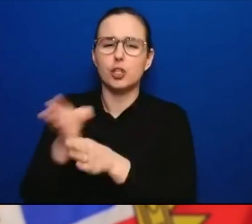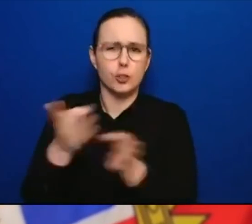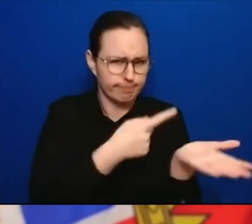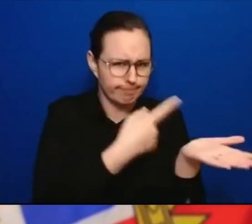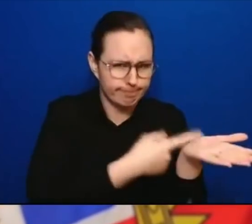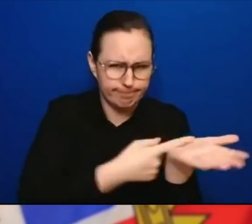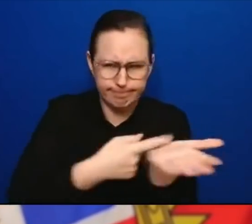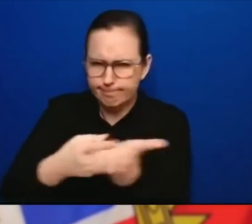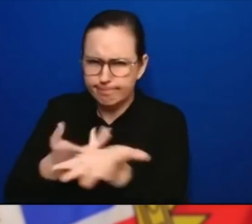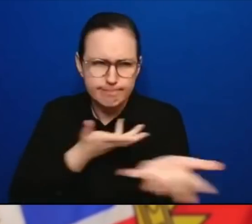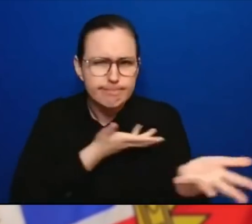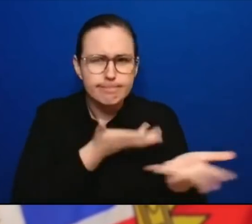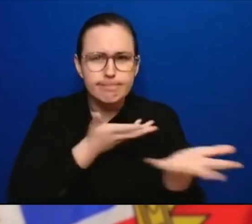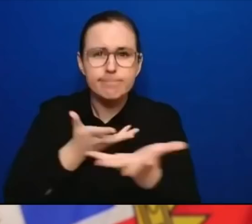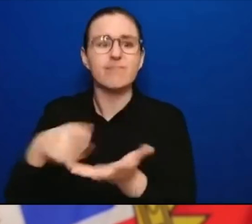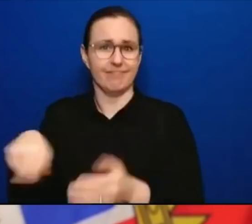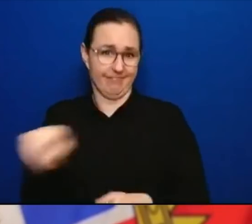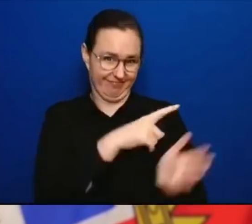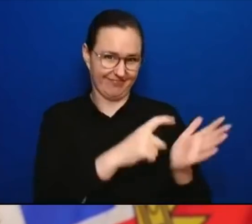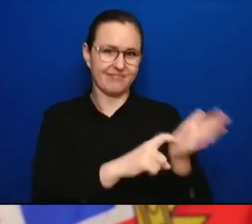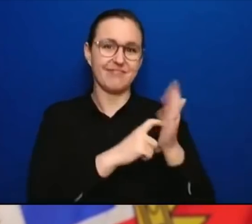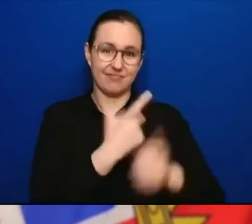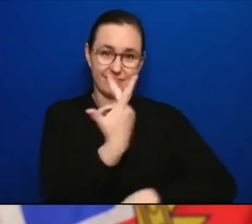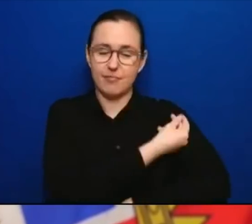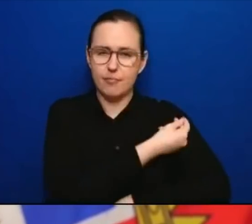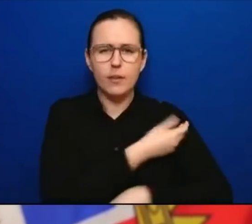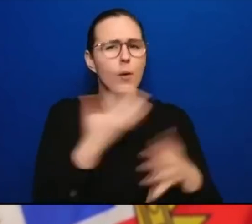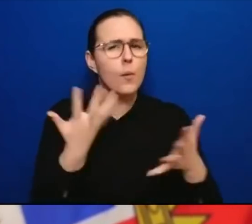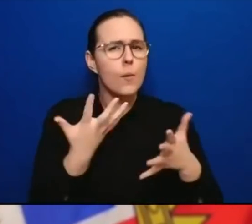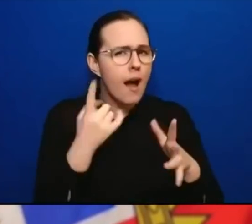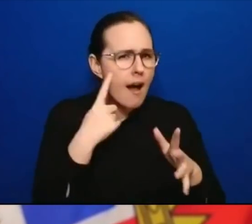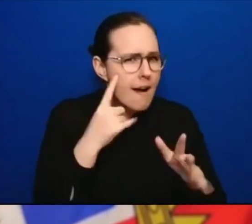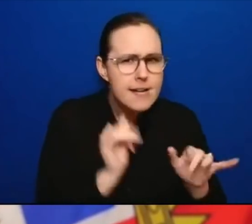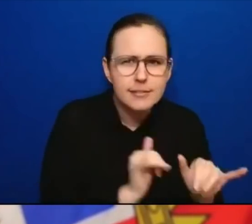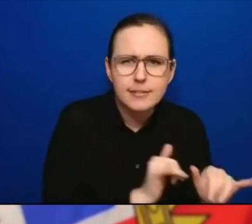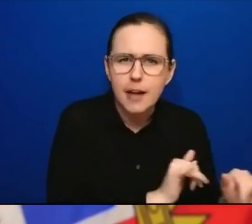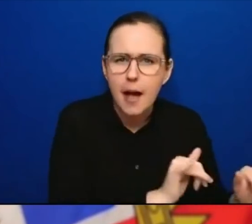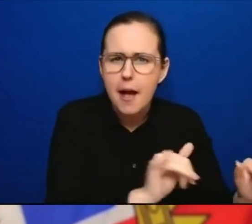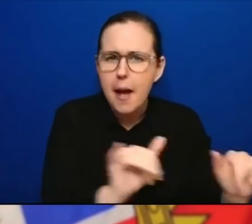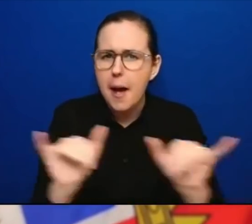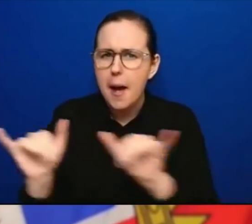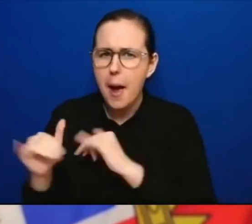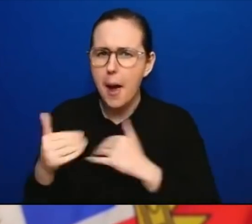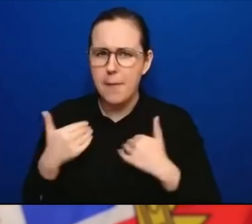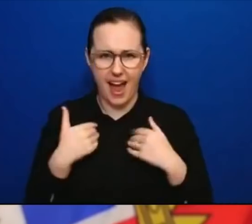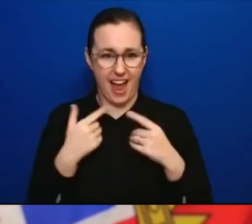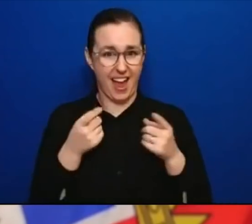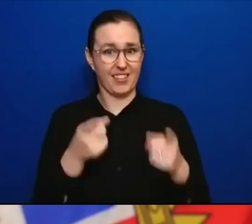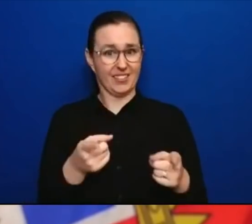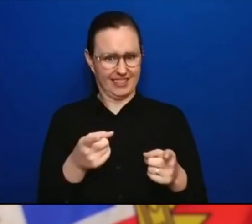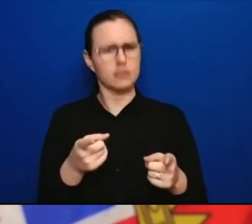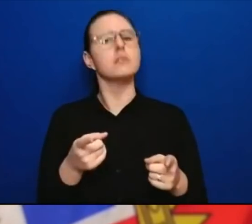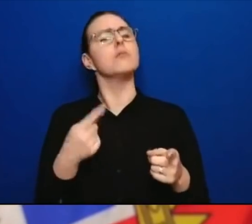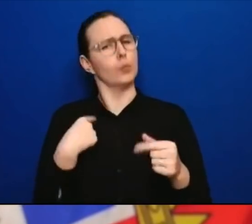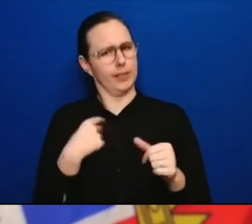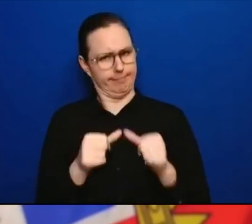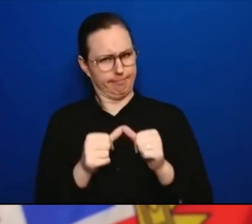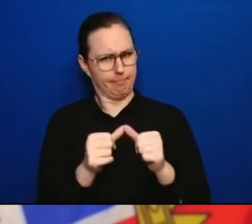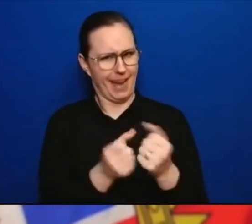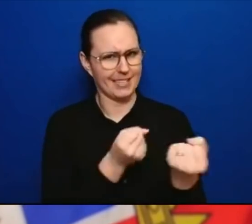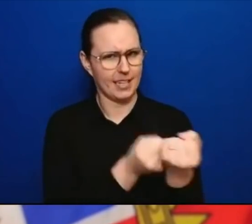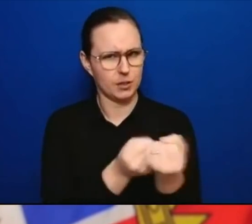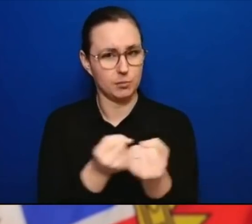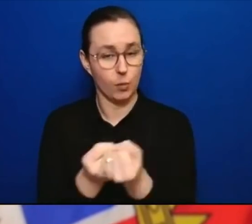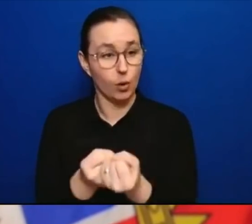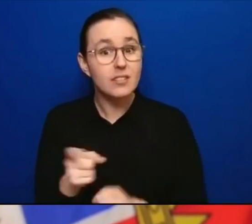gave notice on in October. It's ensuring that we have a consistent supported standard across healthcare so that all regulated